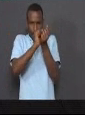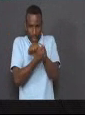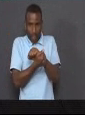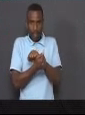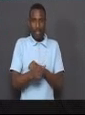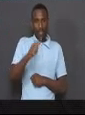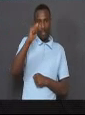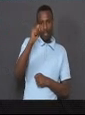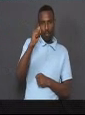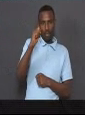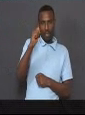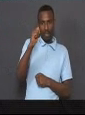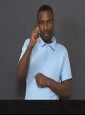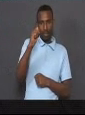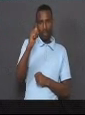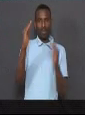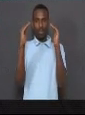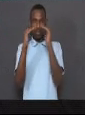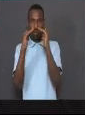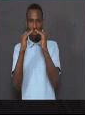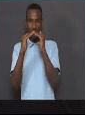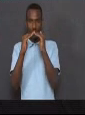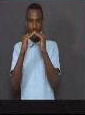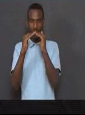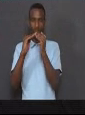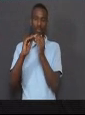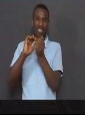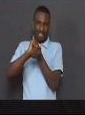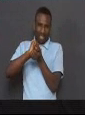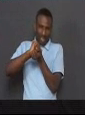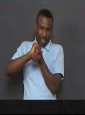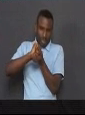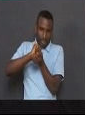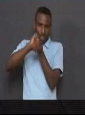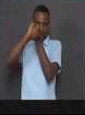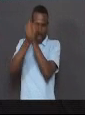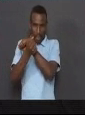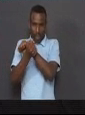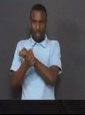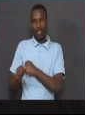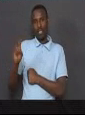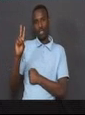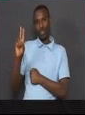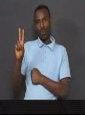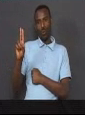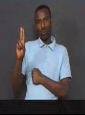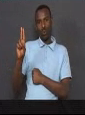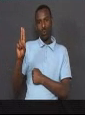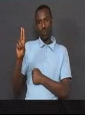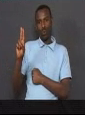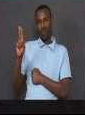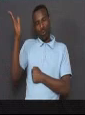Since we are trying to solve for the change in temperature, let us rewrite our